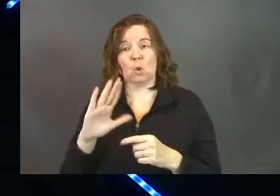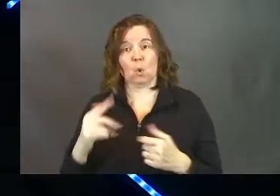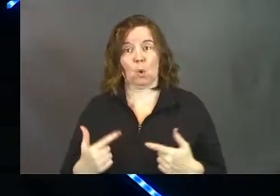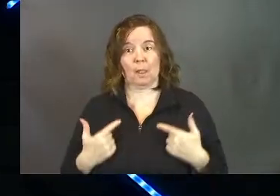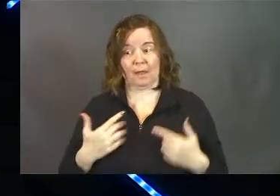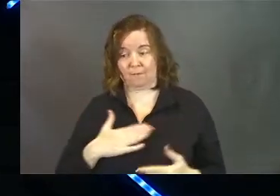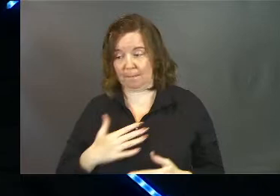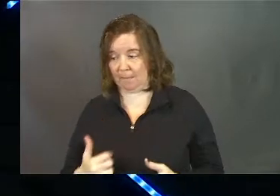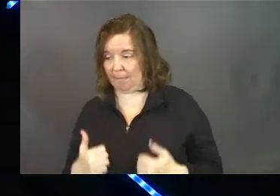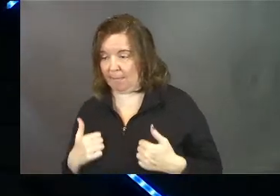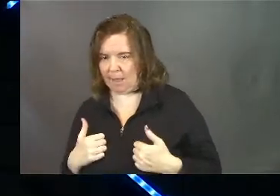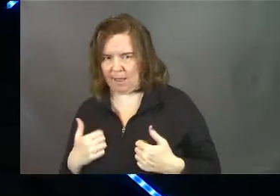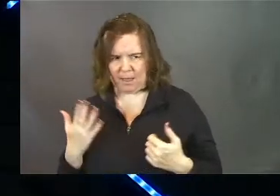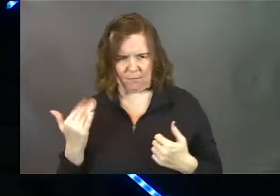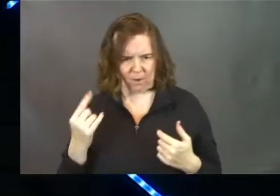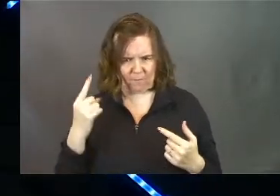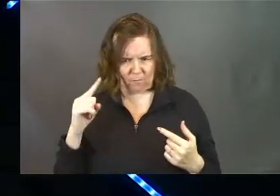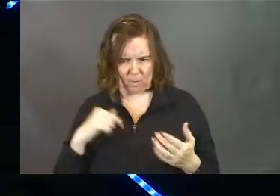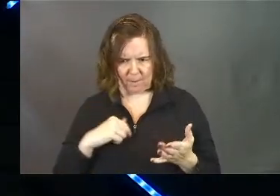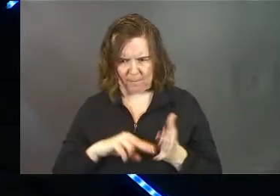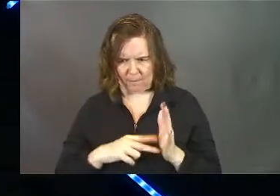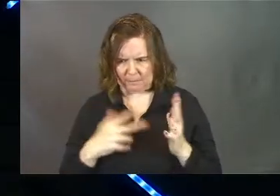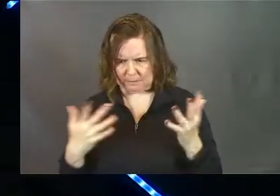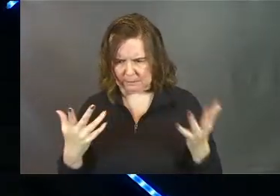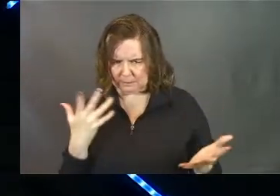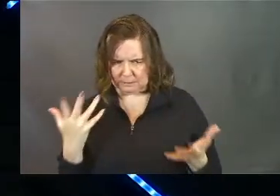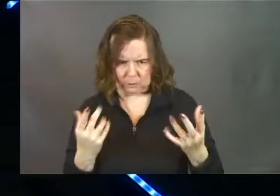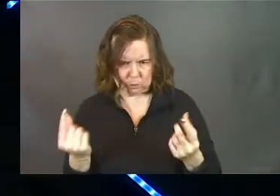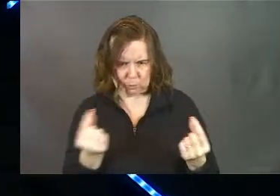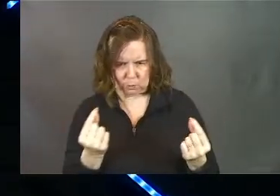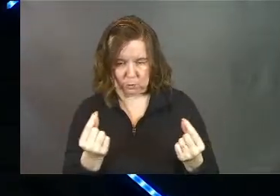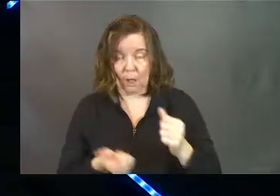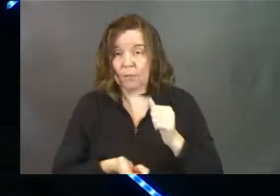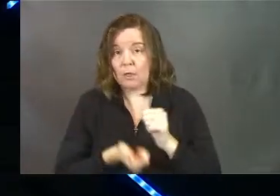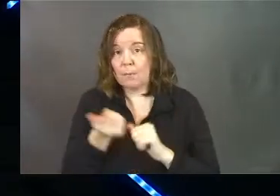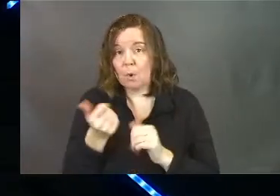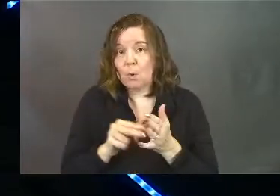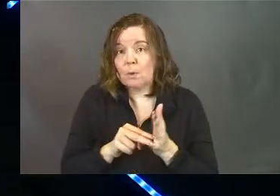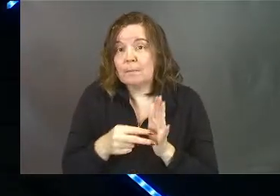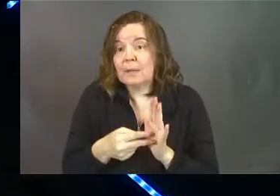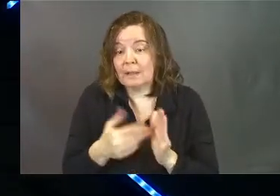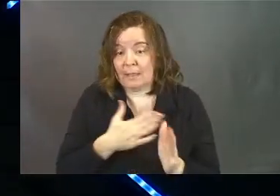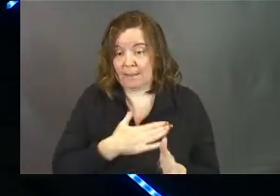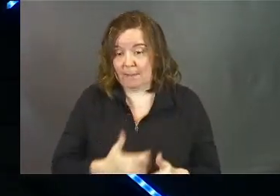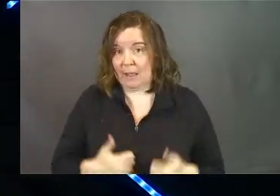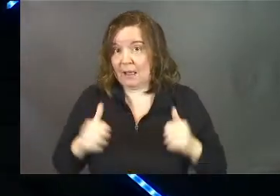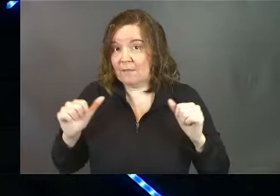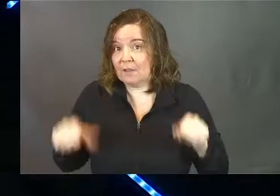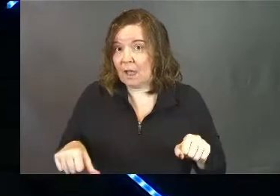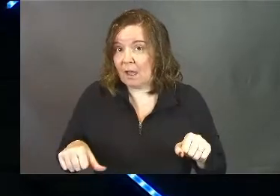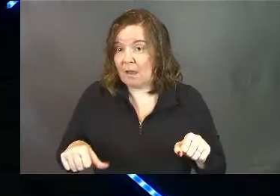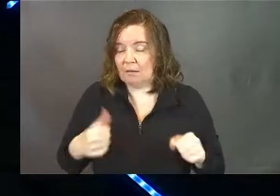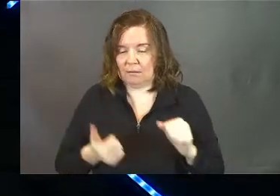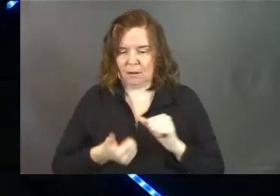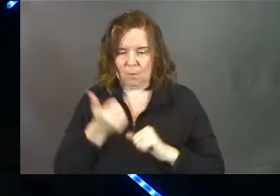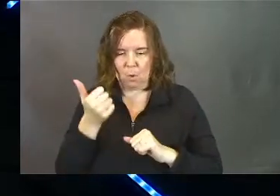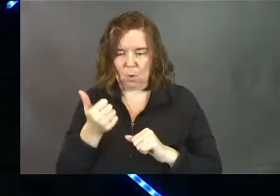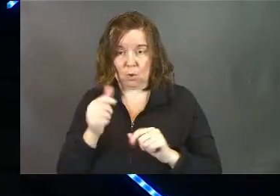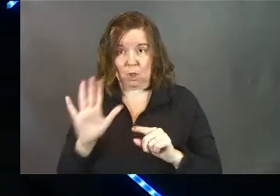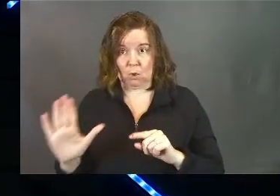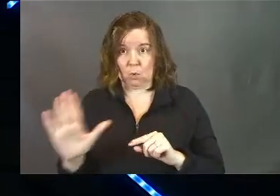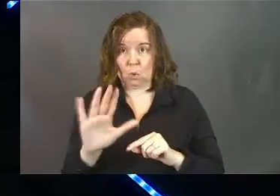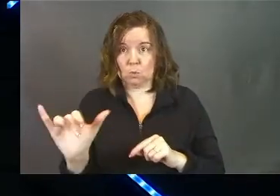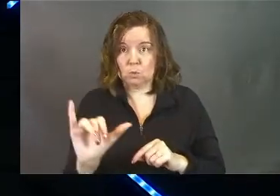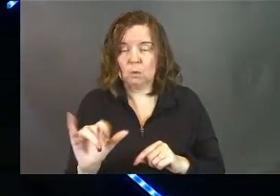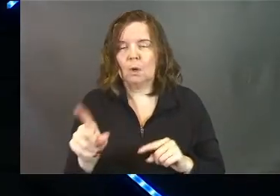life and my life, why are we here? What's my purpose? What do I want to do? The most meaningful that my life can be and the most meaningful that your